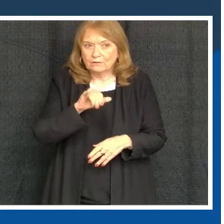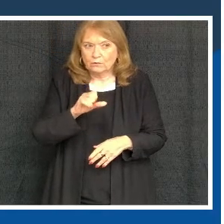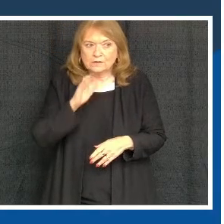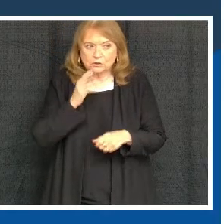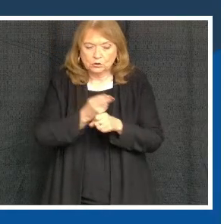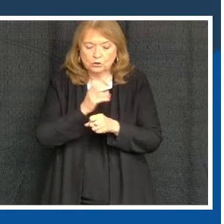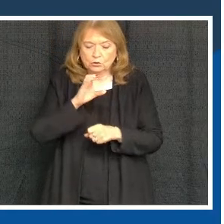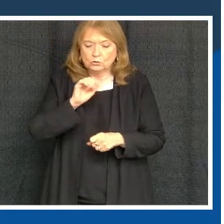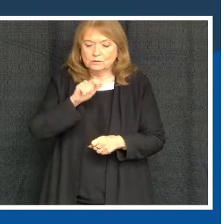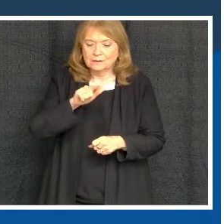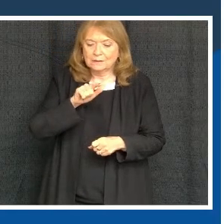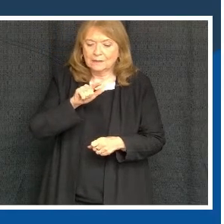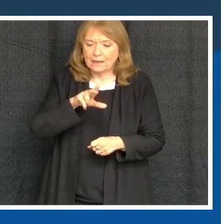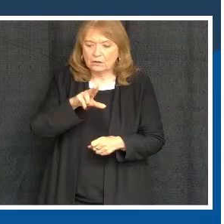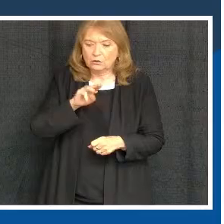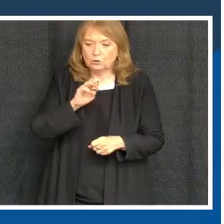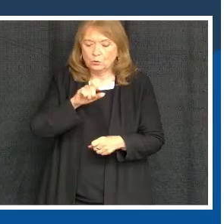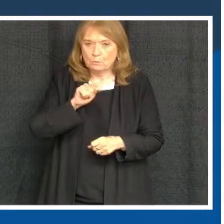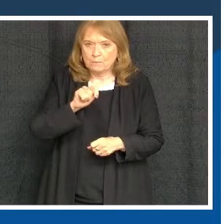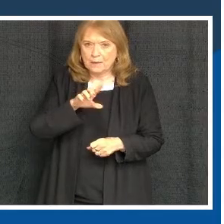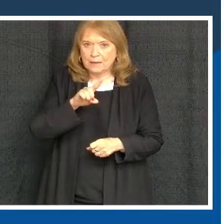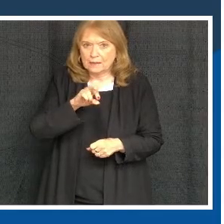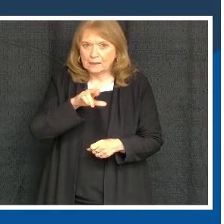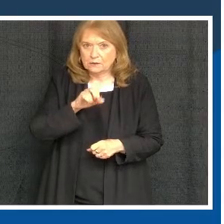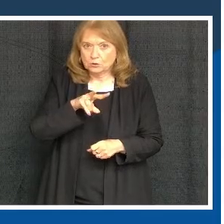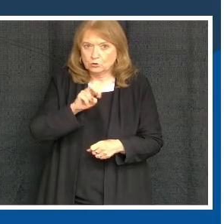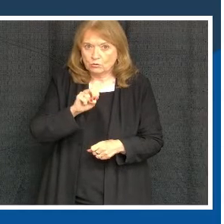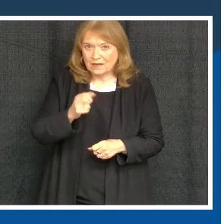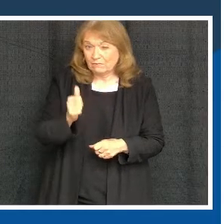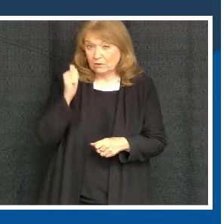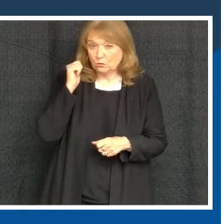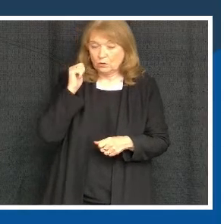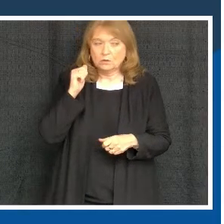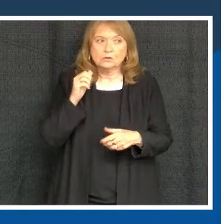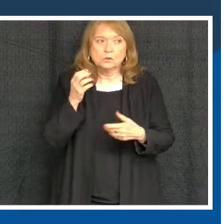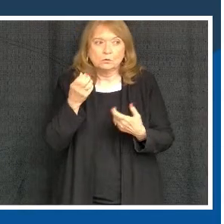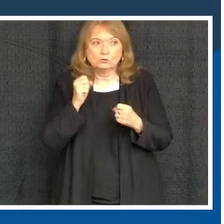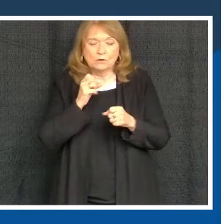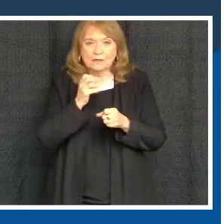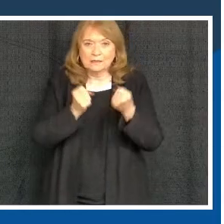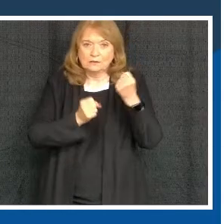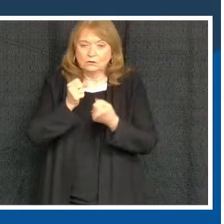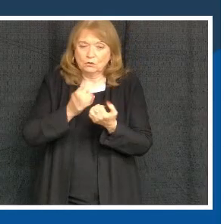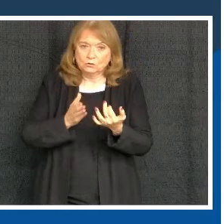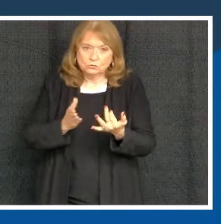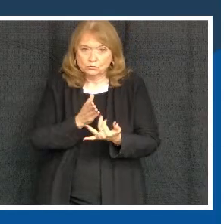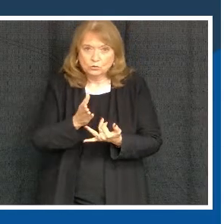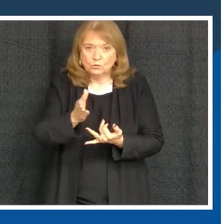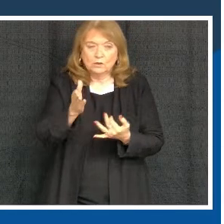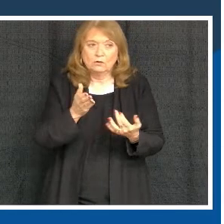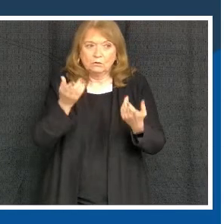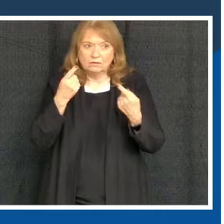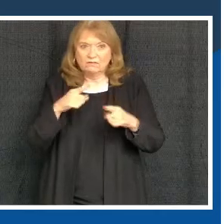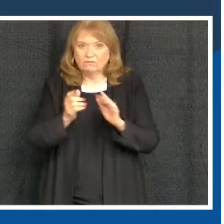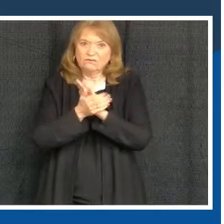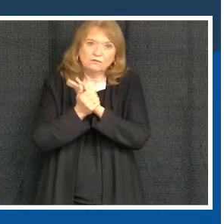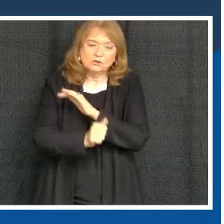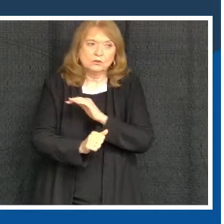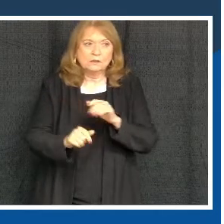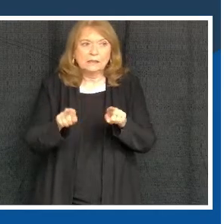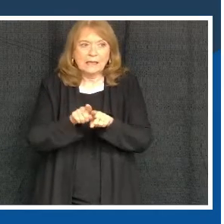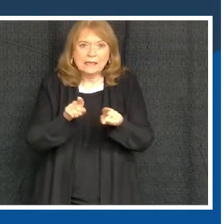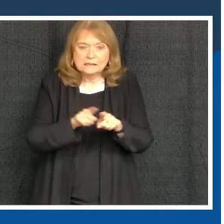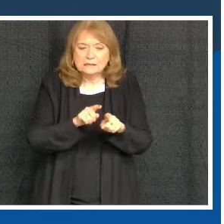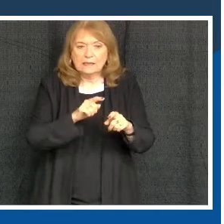rear to use that. So we're really trying to get the cars through here efficiently as it grows and